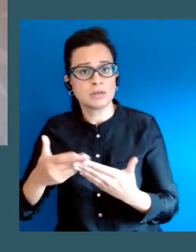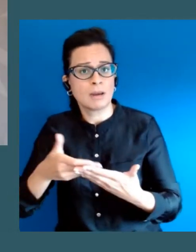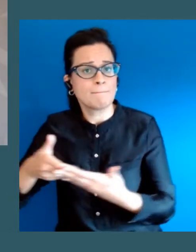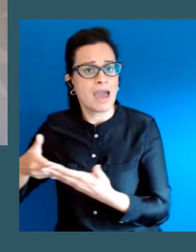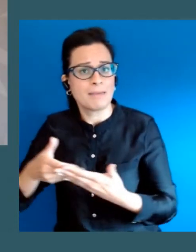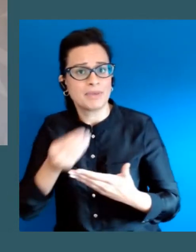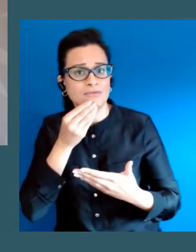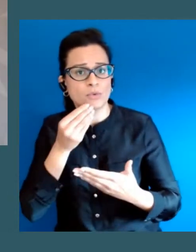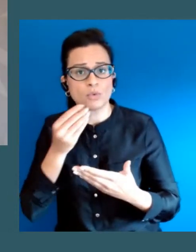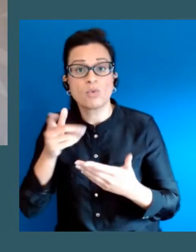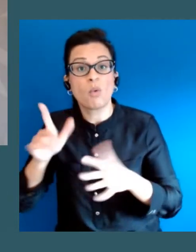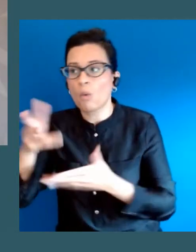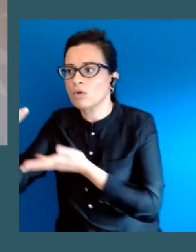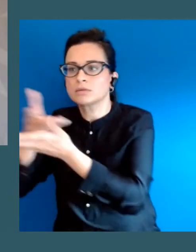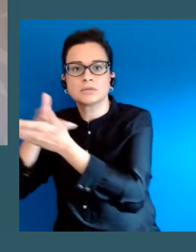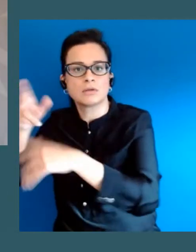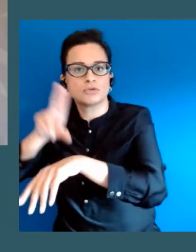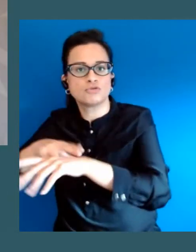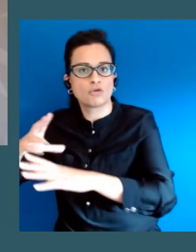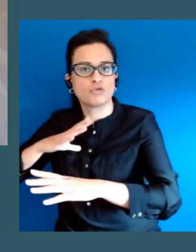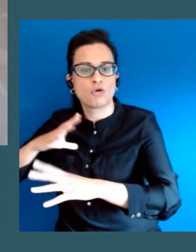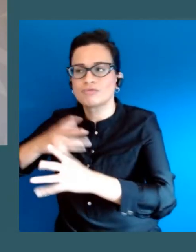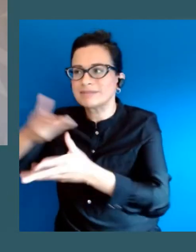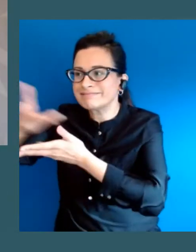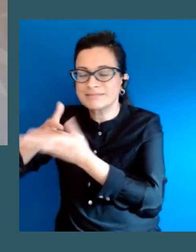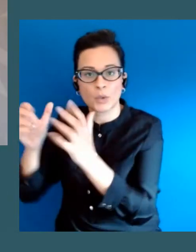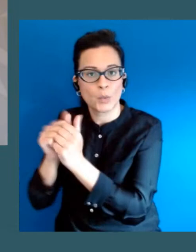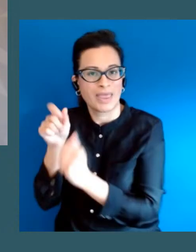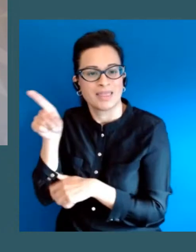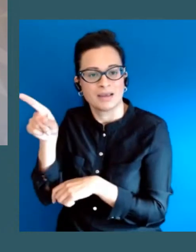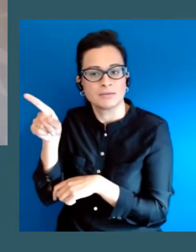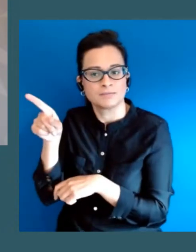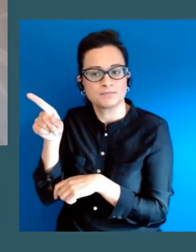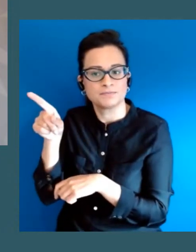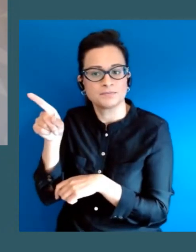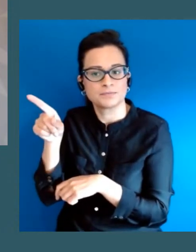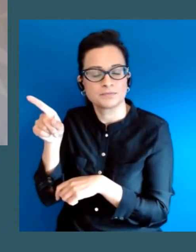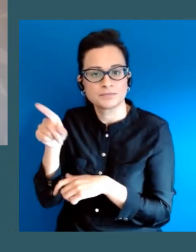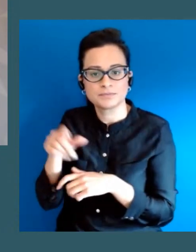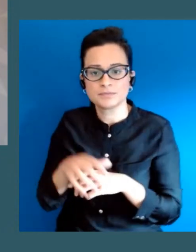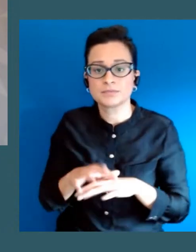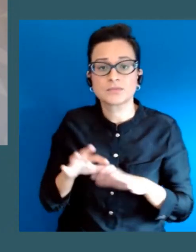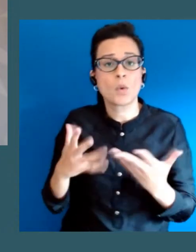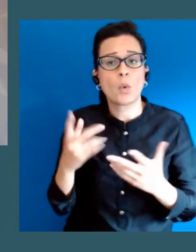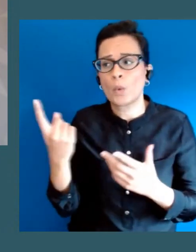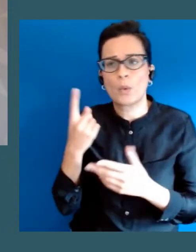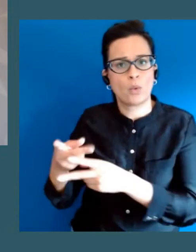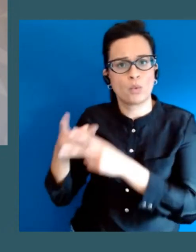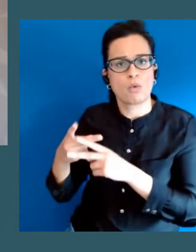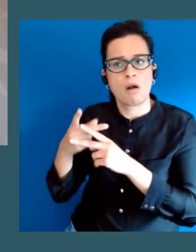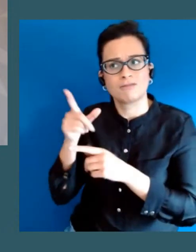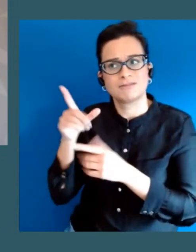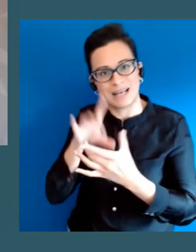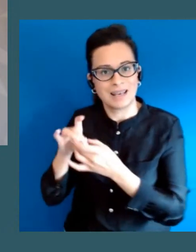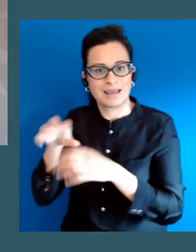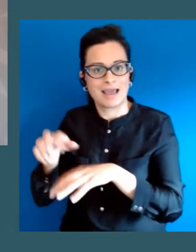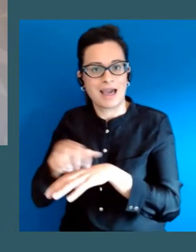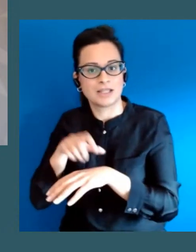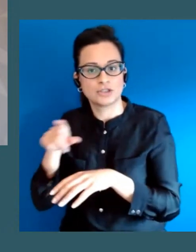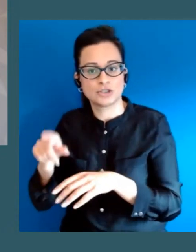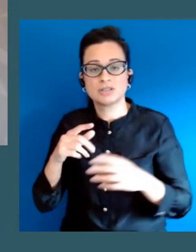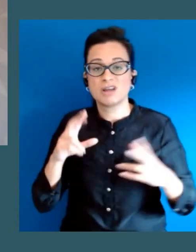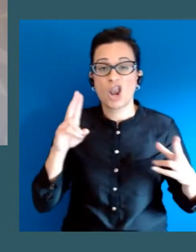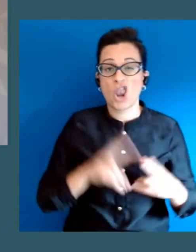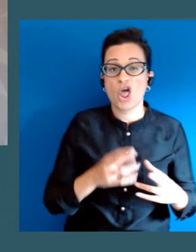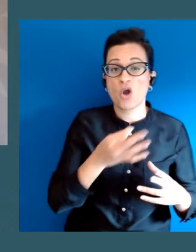consultant already, so you would liaise with your allergy team or whoever's involved as well. But for our low risk babies, as I've